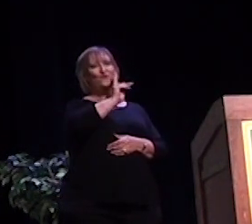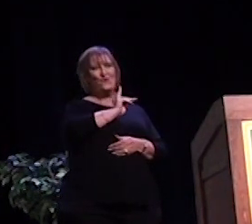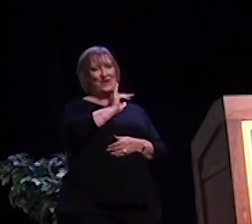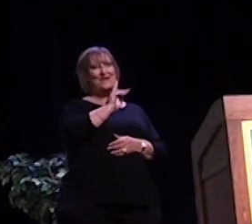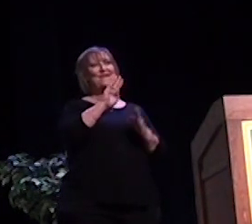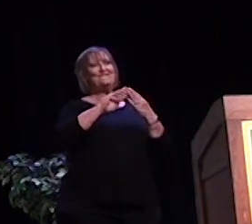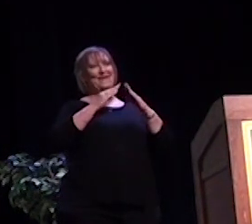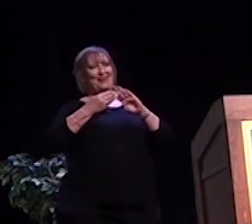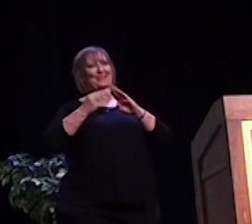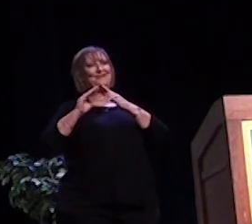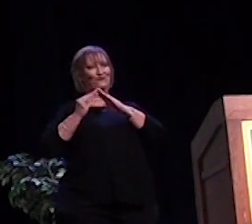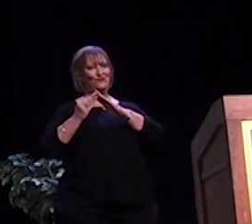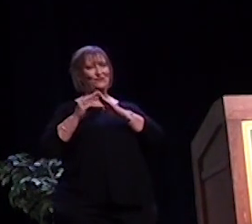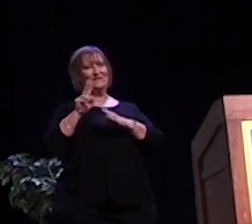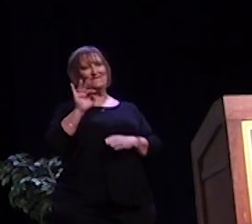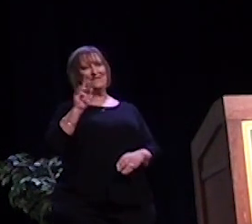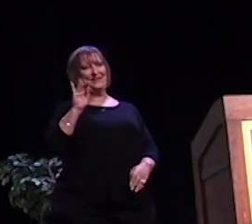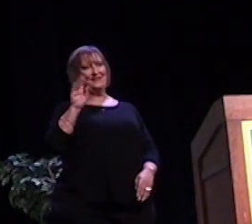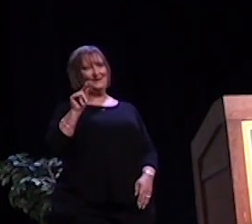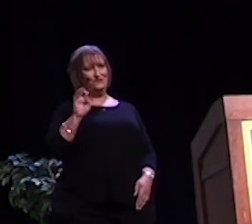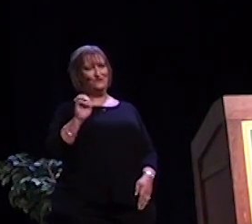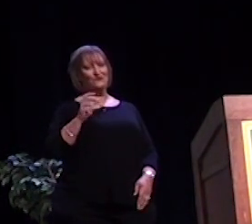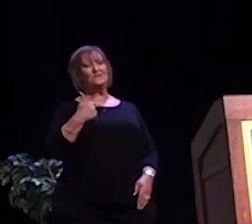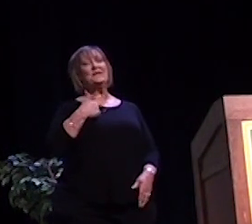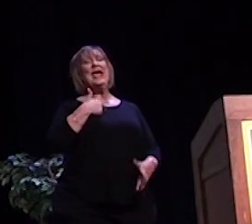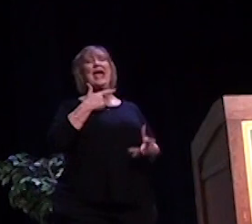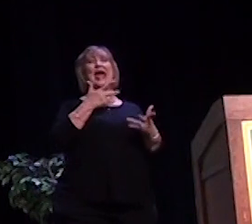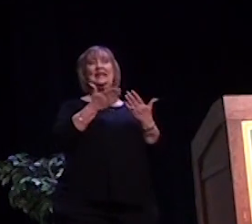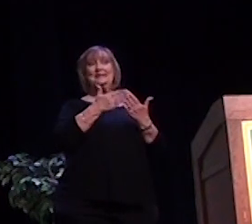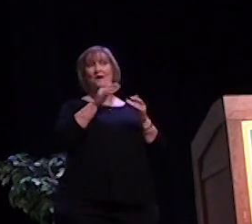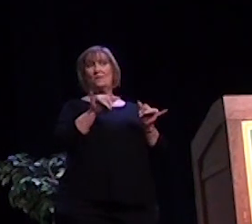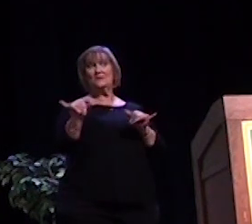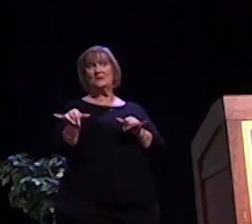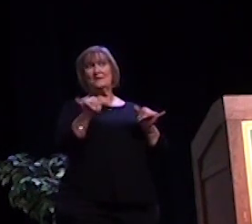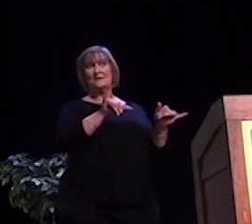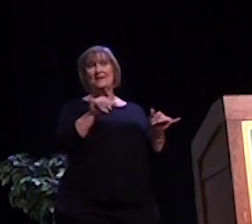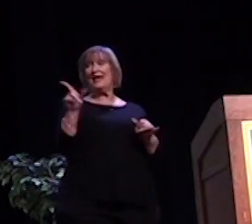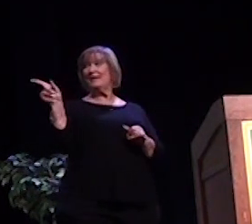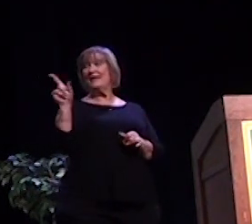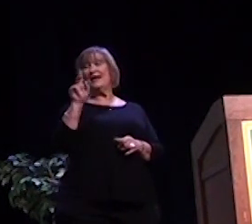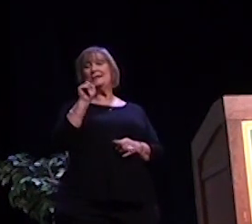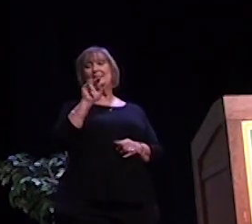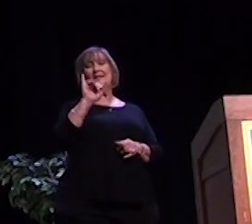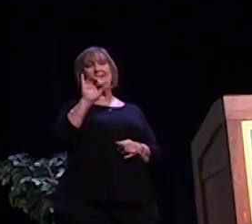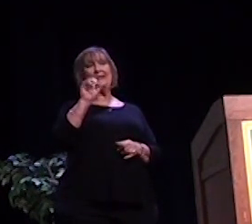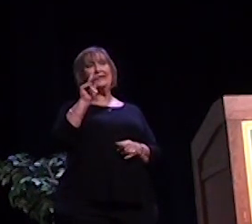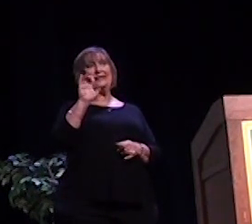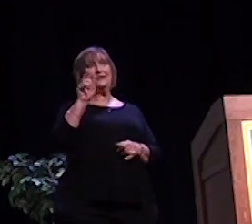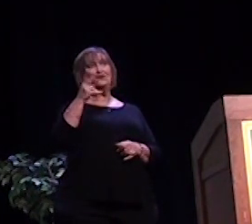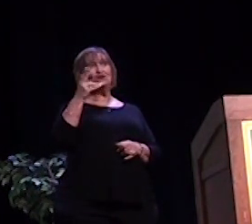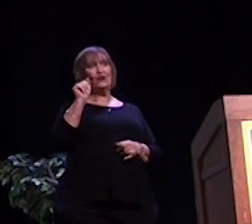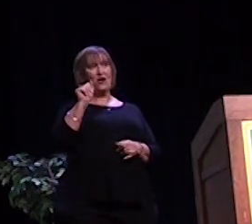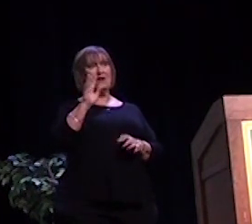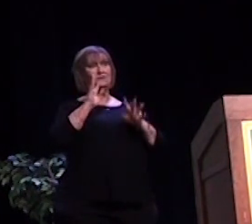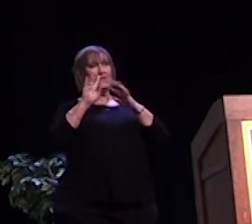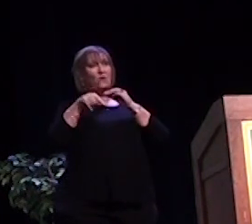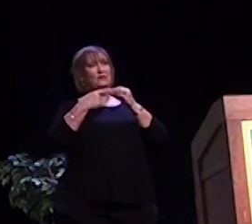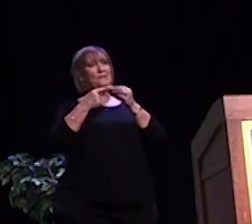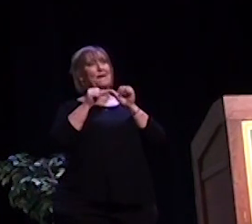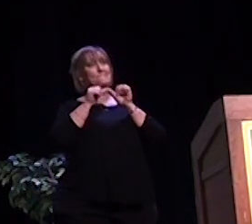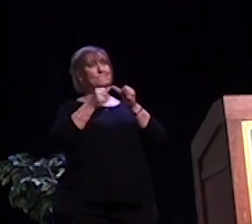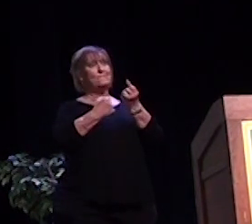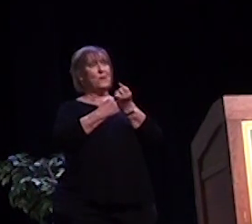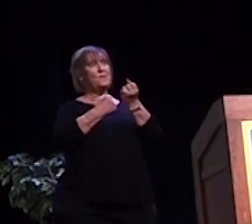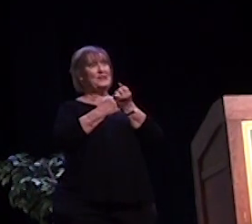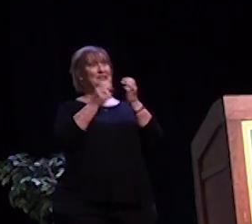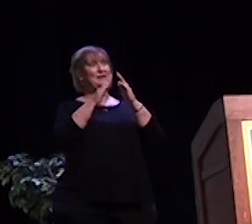discussion, very similar, exactly similar to the work that Nikisha was discussing around permanent support housing. So I